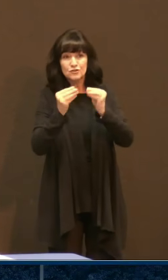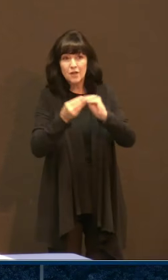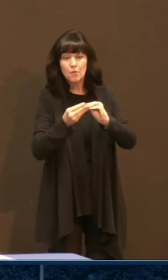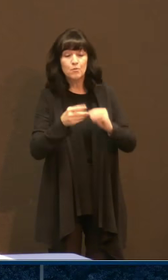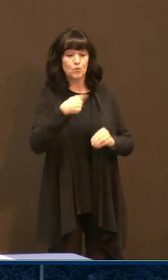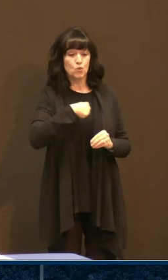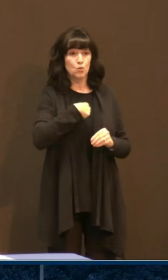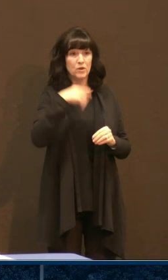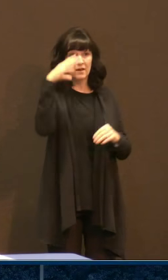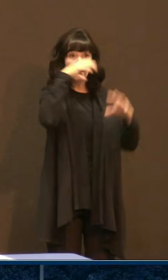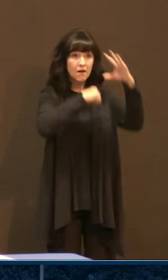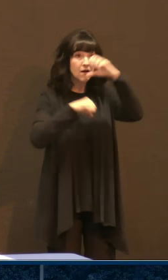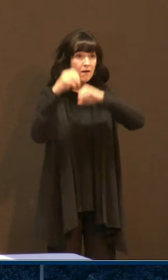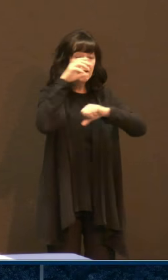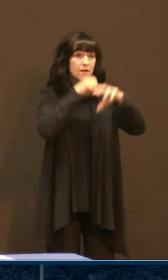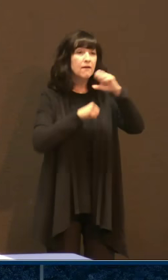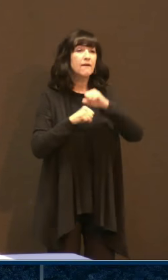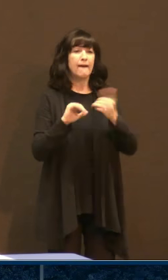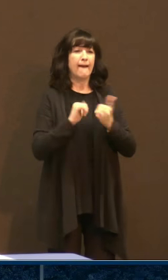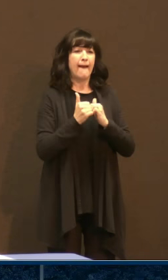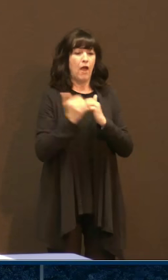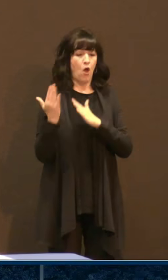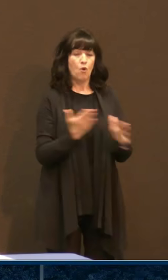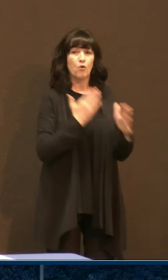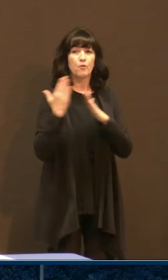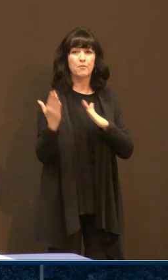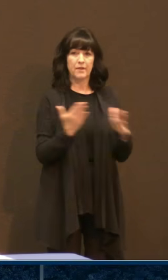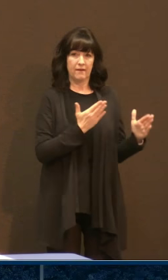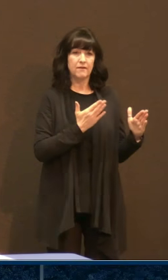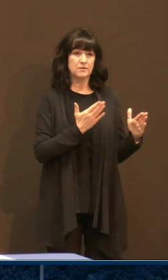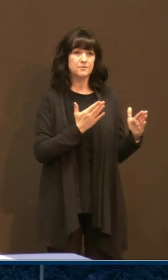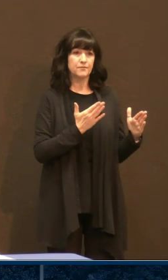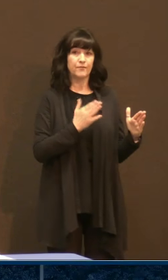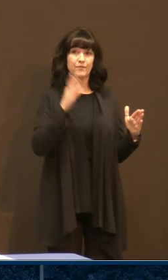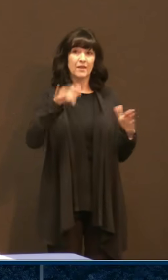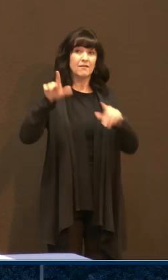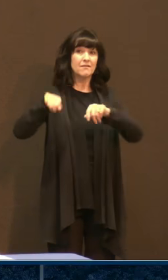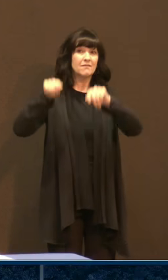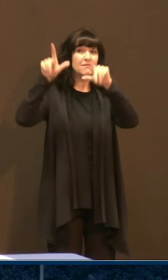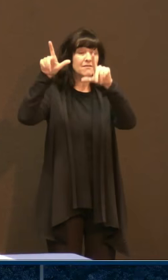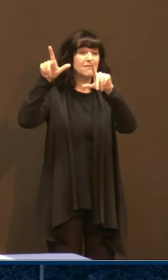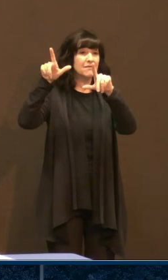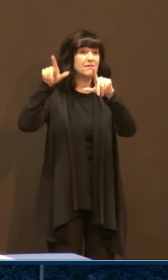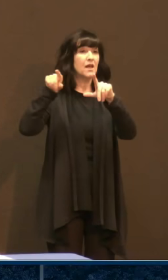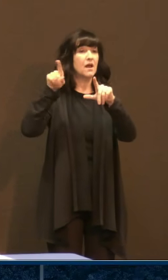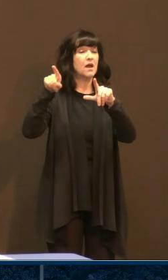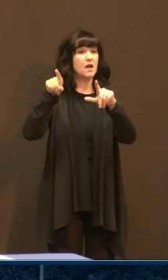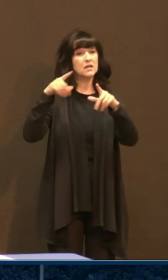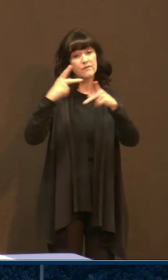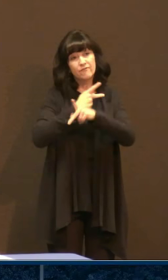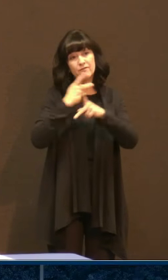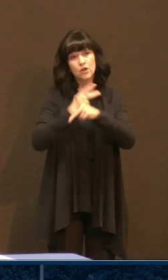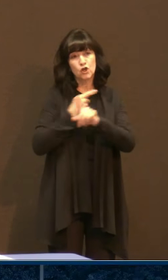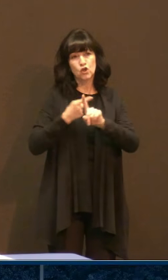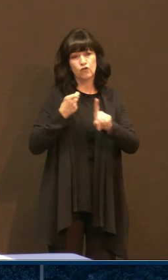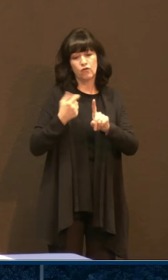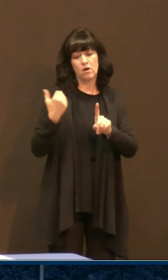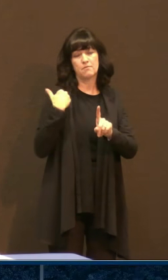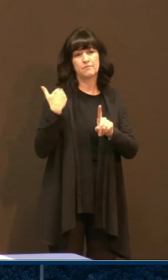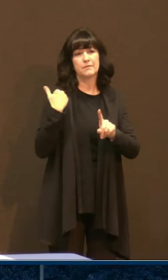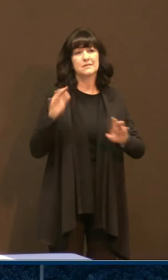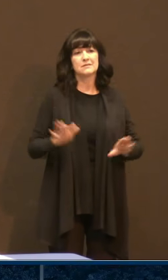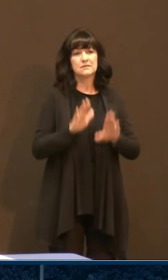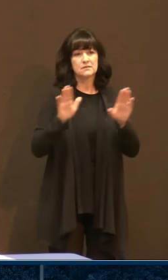to plan. Here we have a slide that was from Sunday, which shows potential, what we thought would